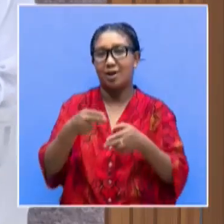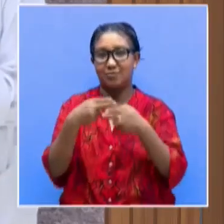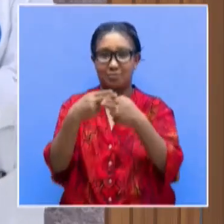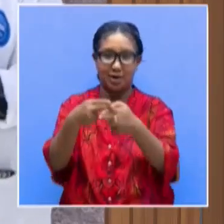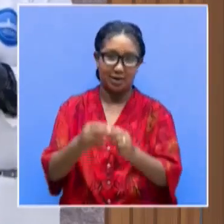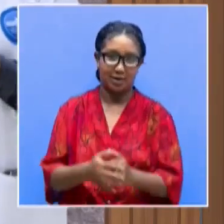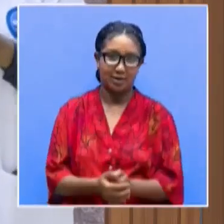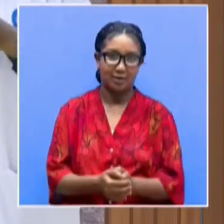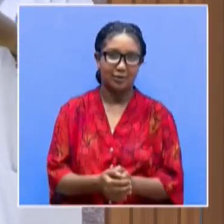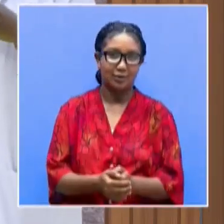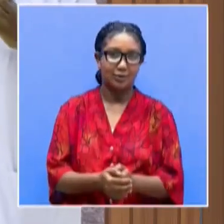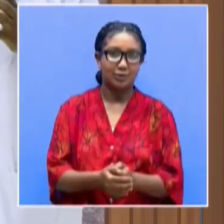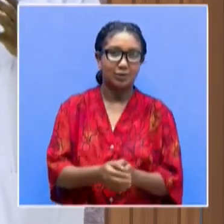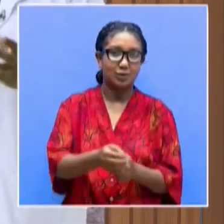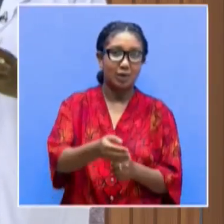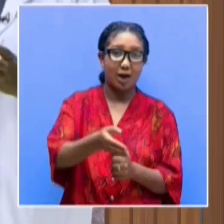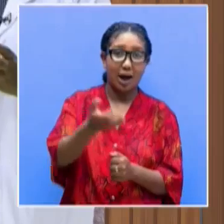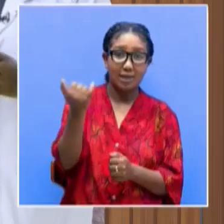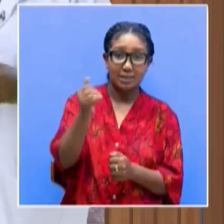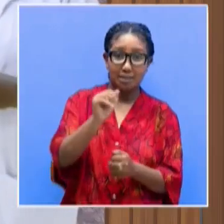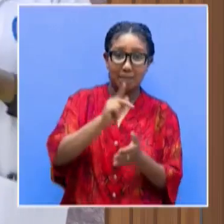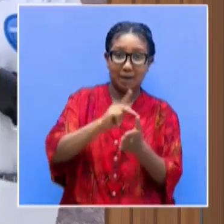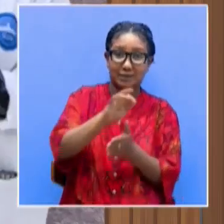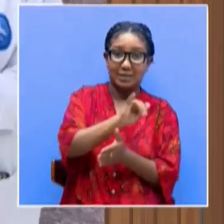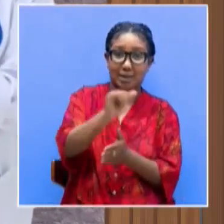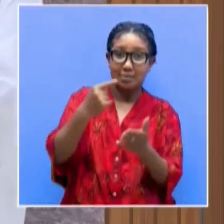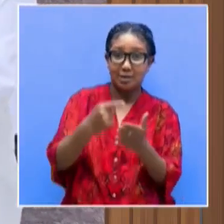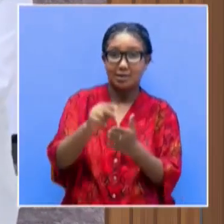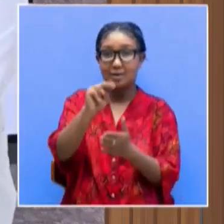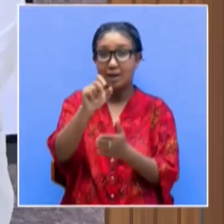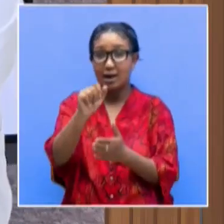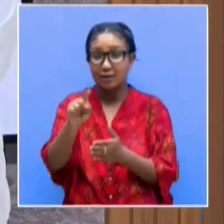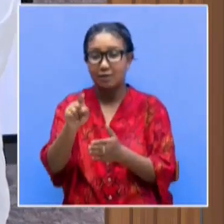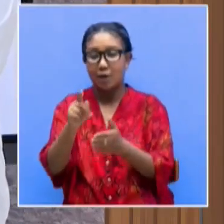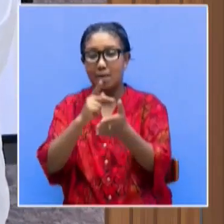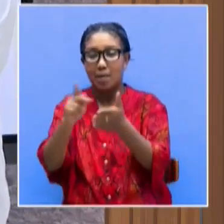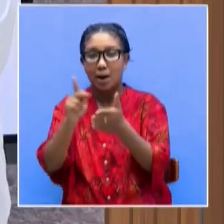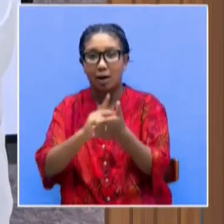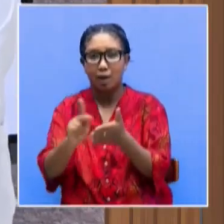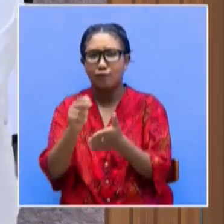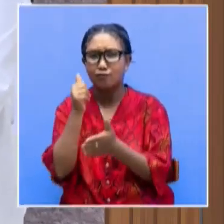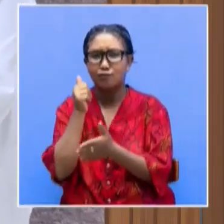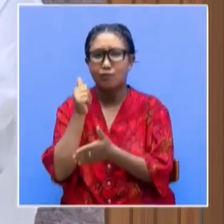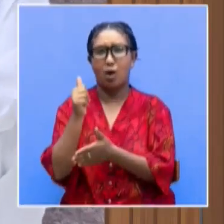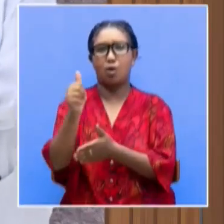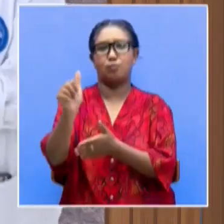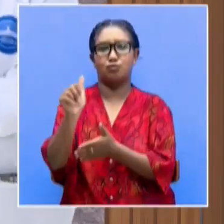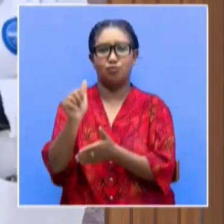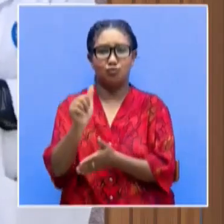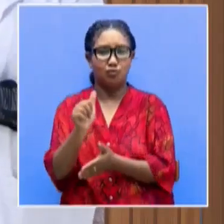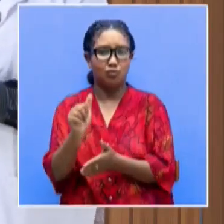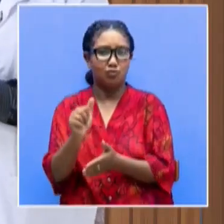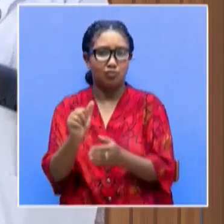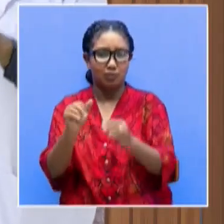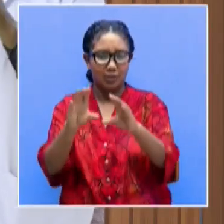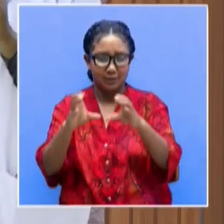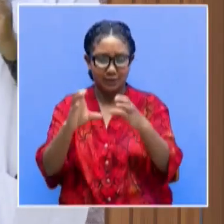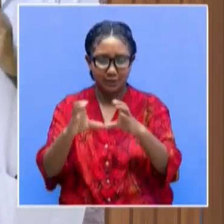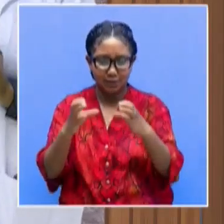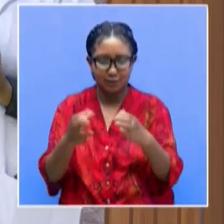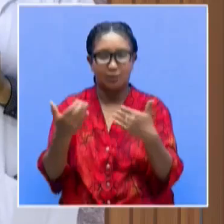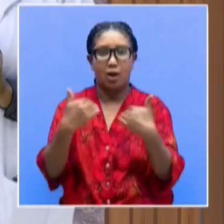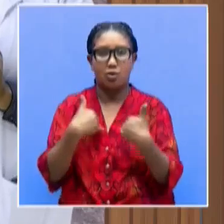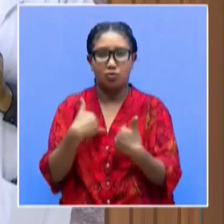okay? Just like the other paragraphs, this narrative paragraph, it has also its own components that we